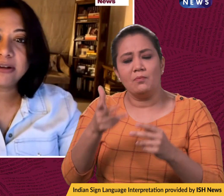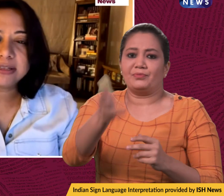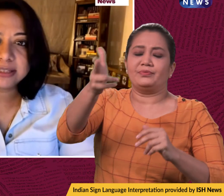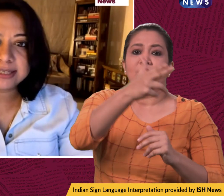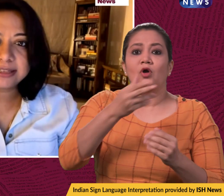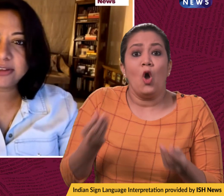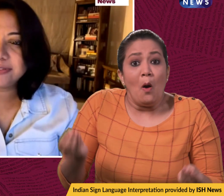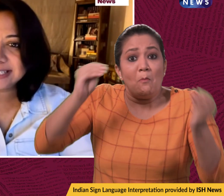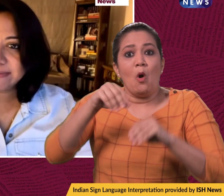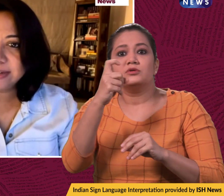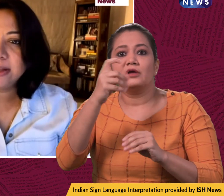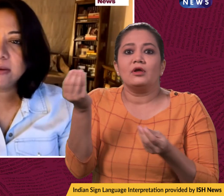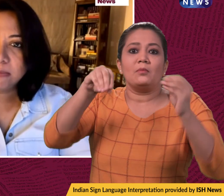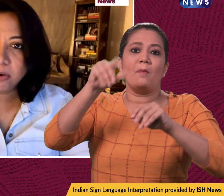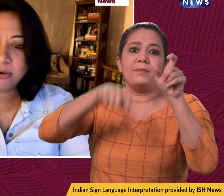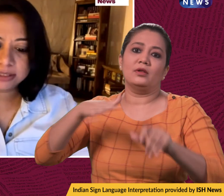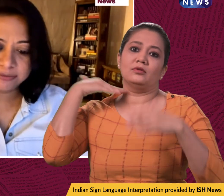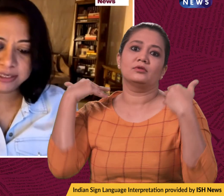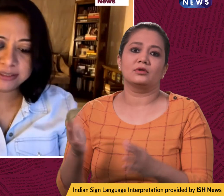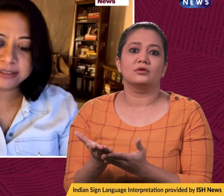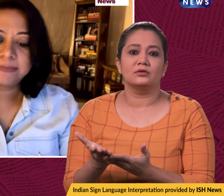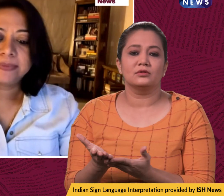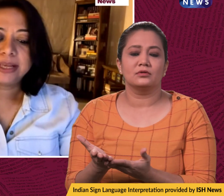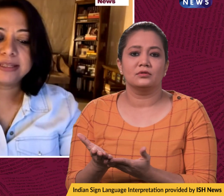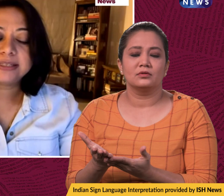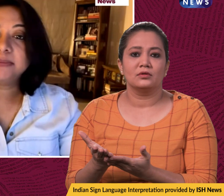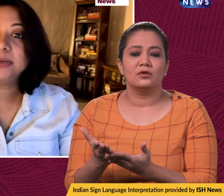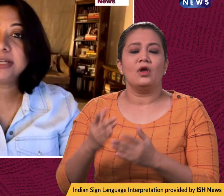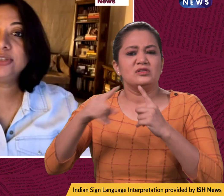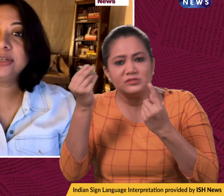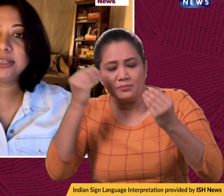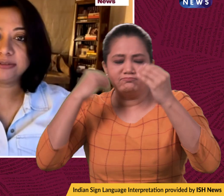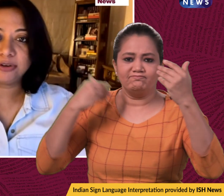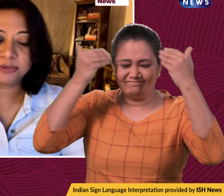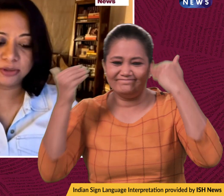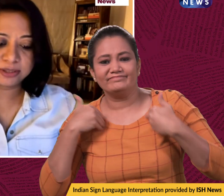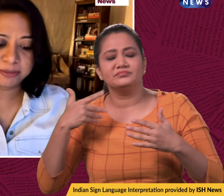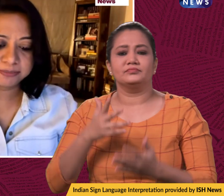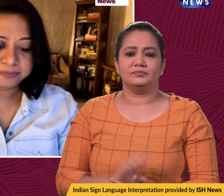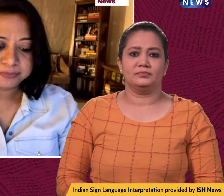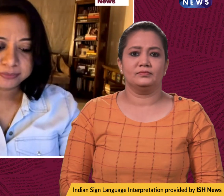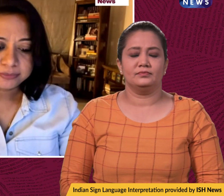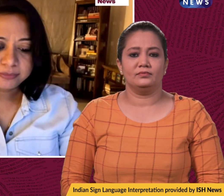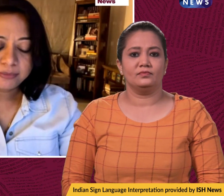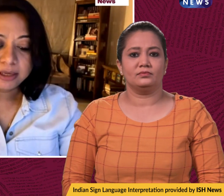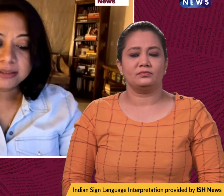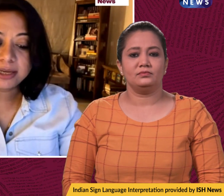This caused the death of seven more civilians and some were injured, he informed Lok Sabha.